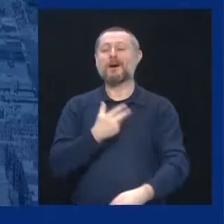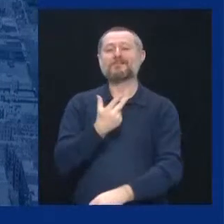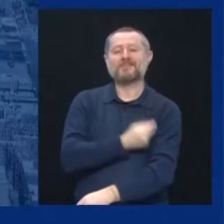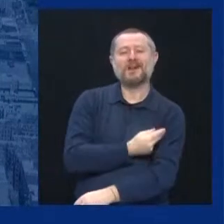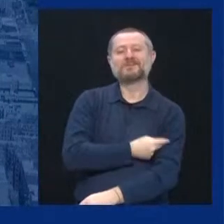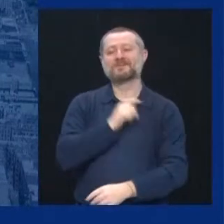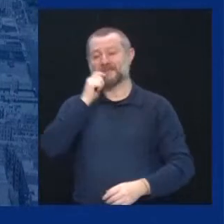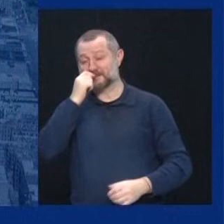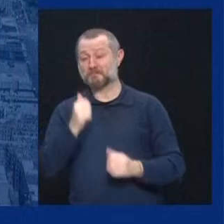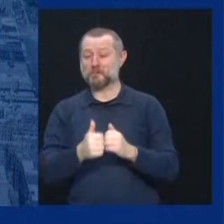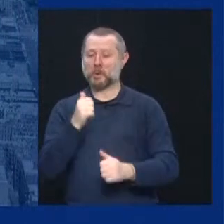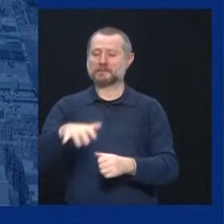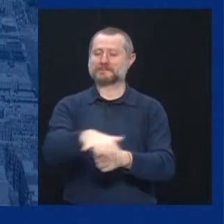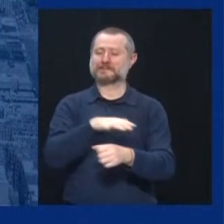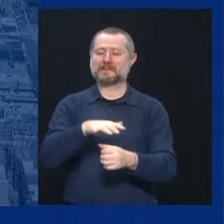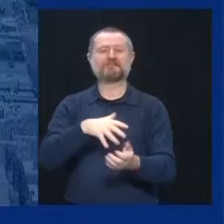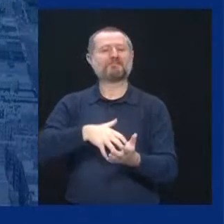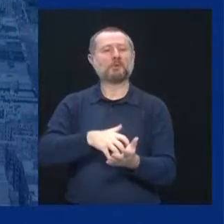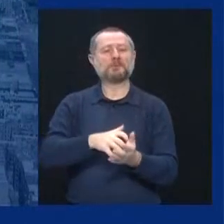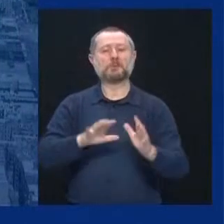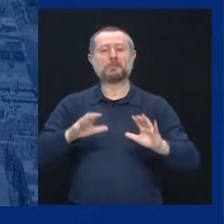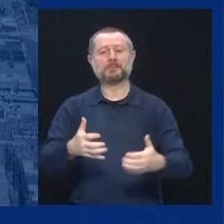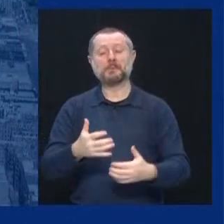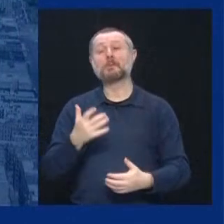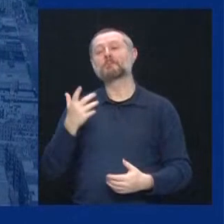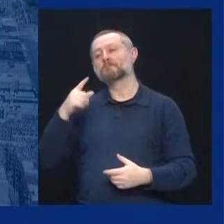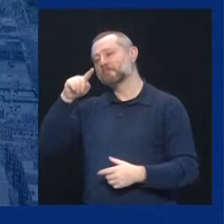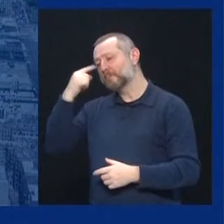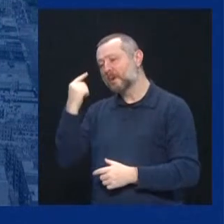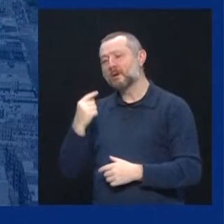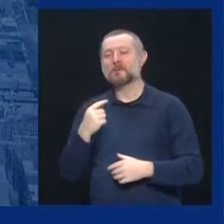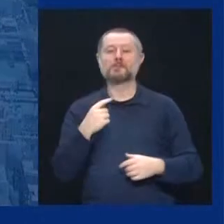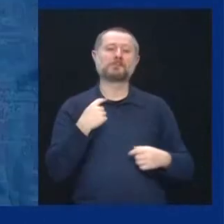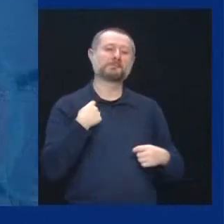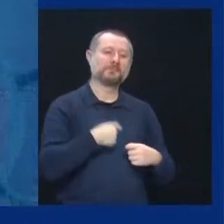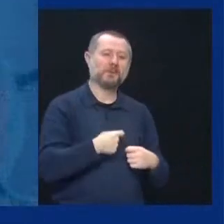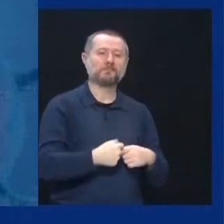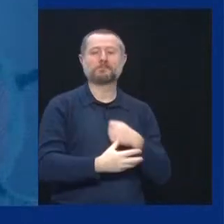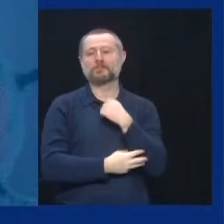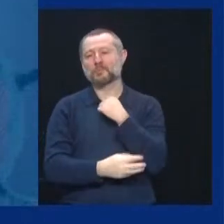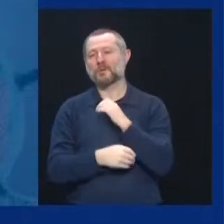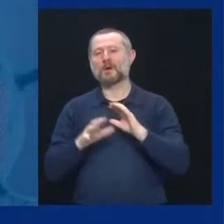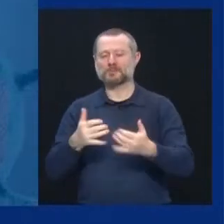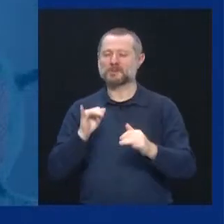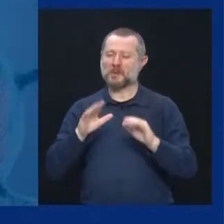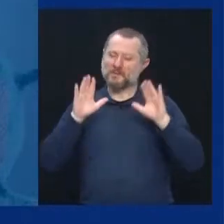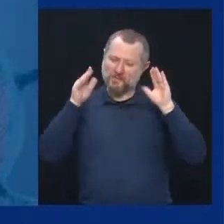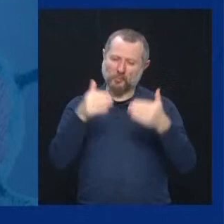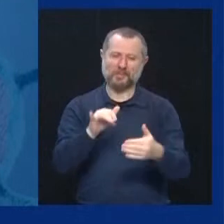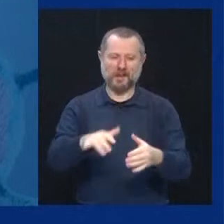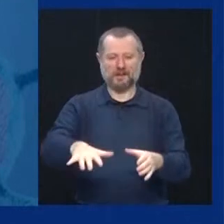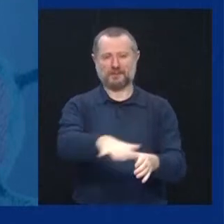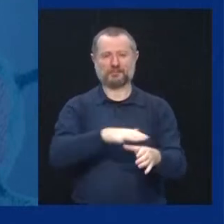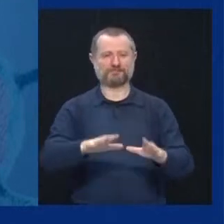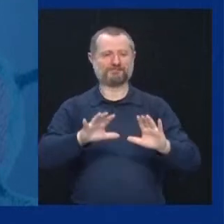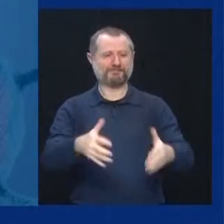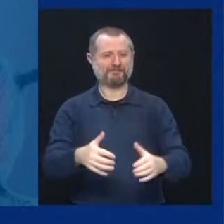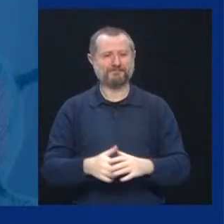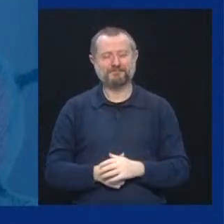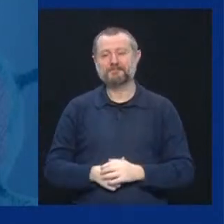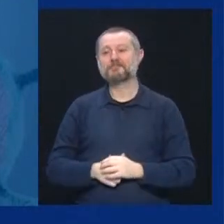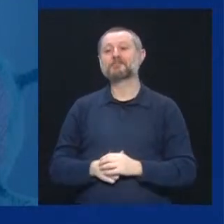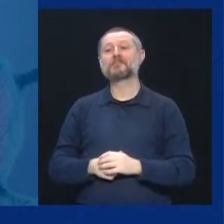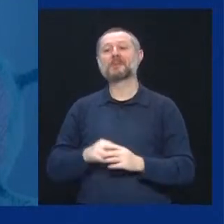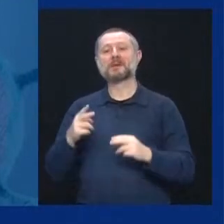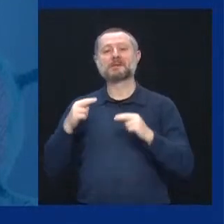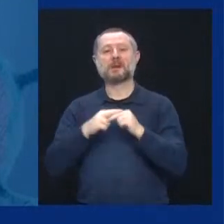communities, Black, Hispanic, and poor communities. So focus on the Bronx. Here's the slide that I